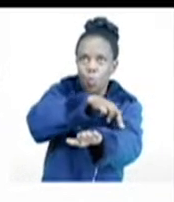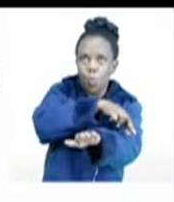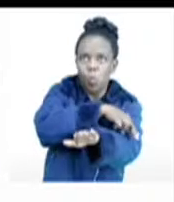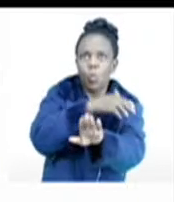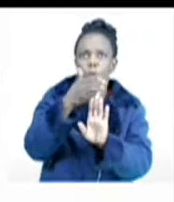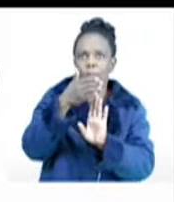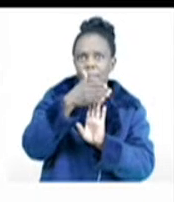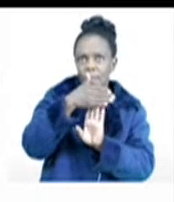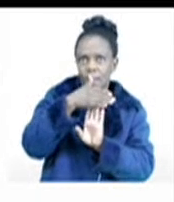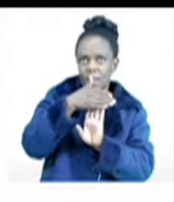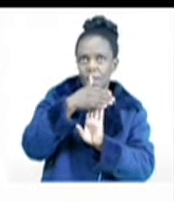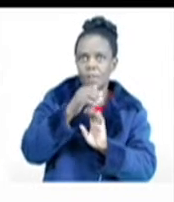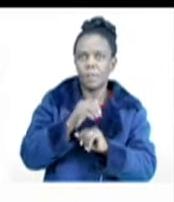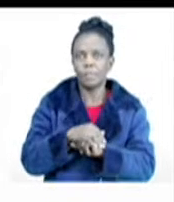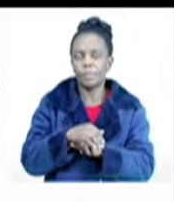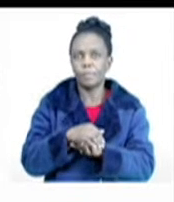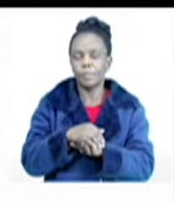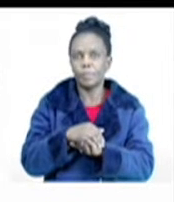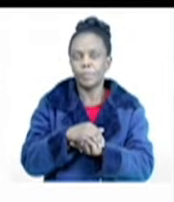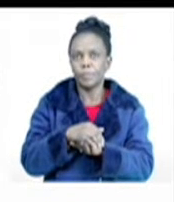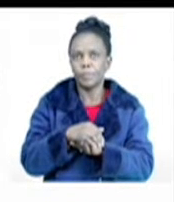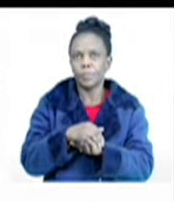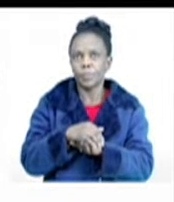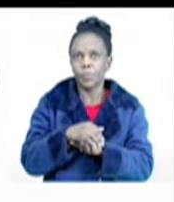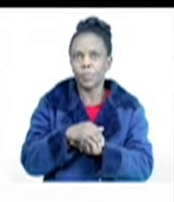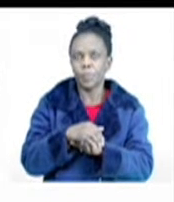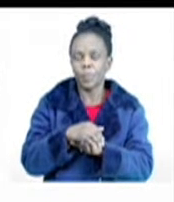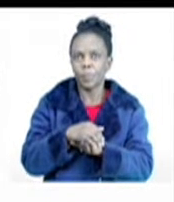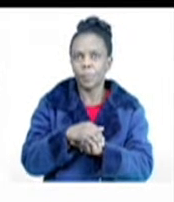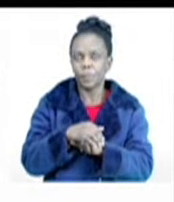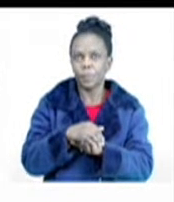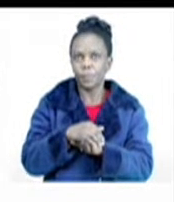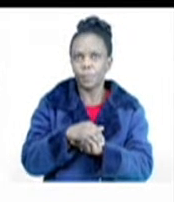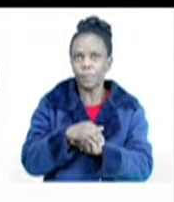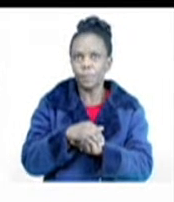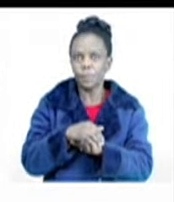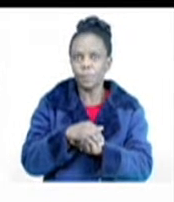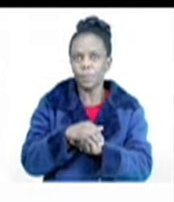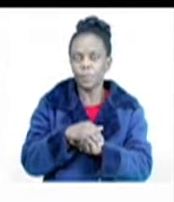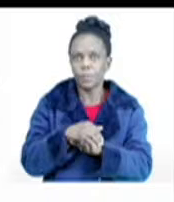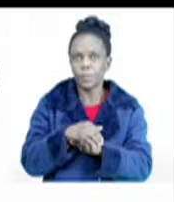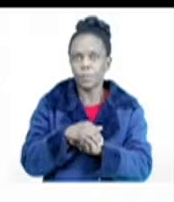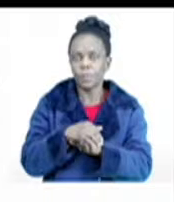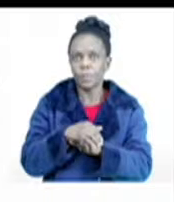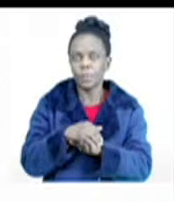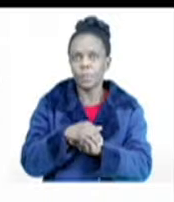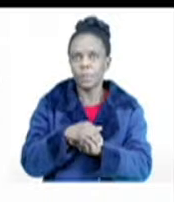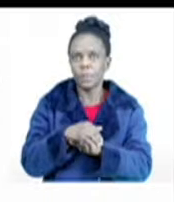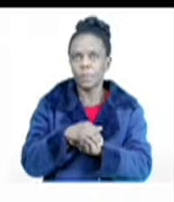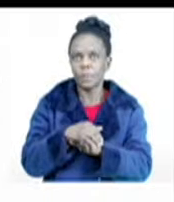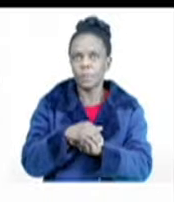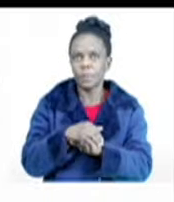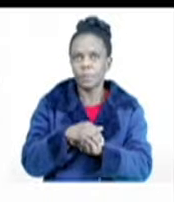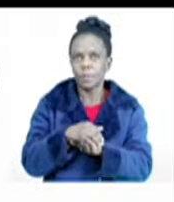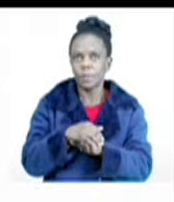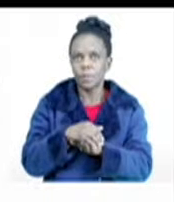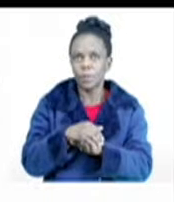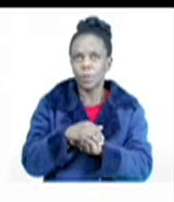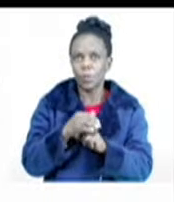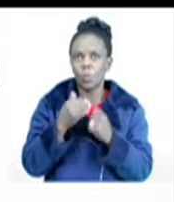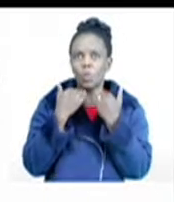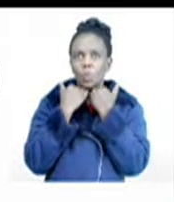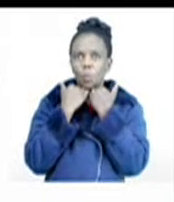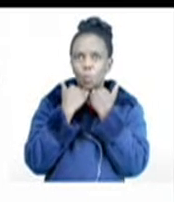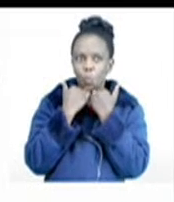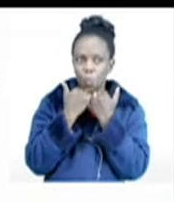not there, or there's no cars, or there's no one, then you can cross. This sign is very important, and